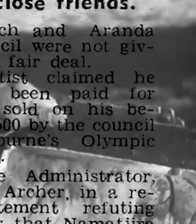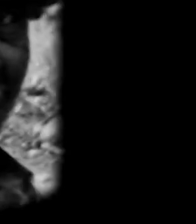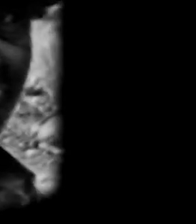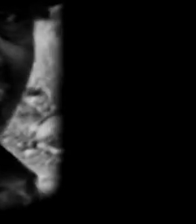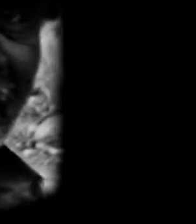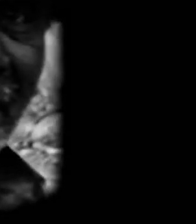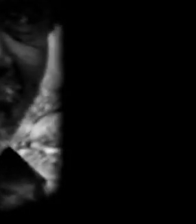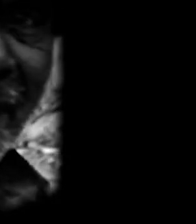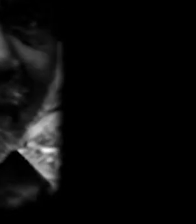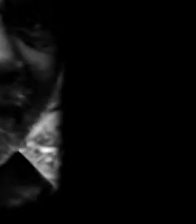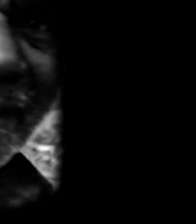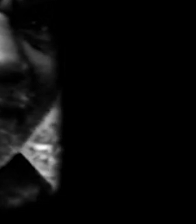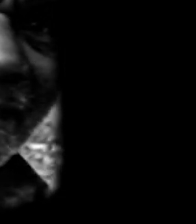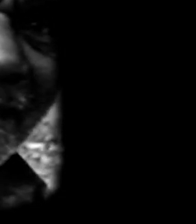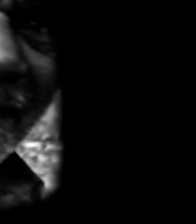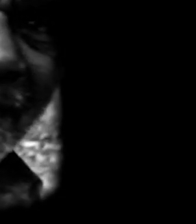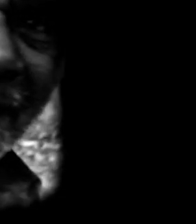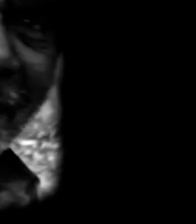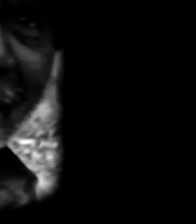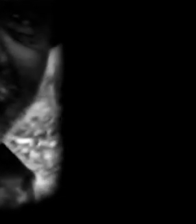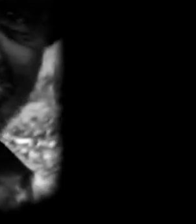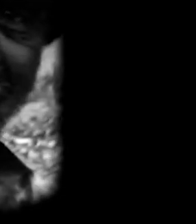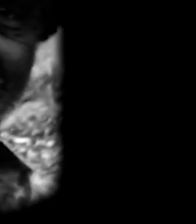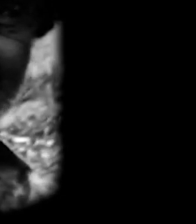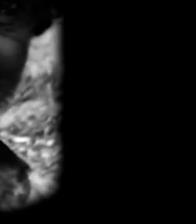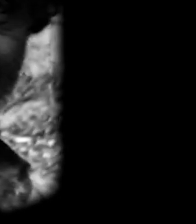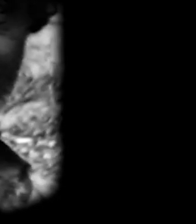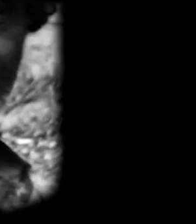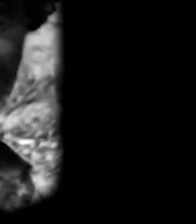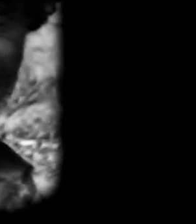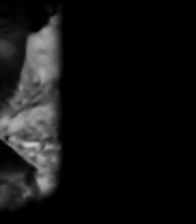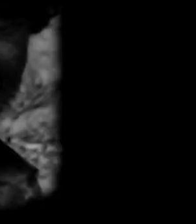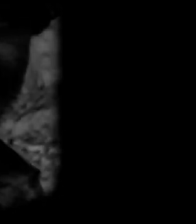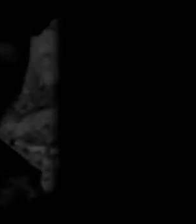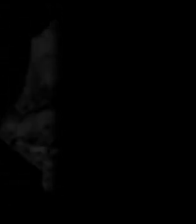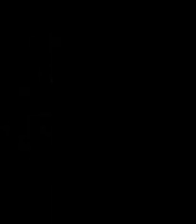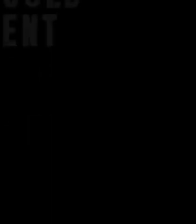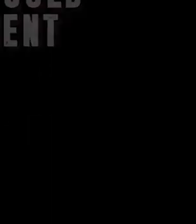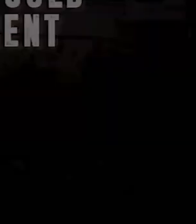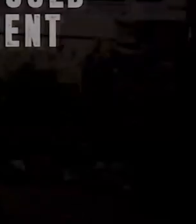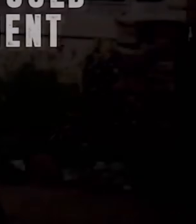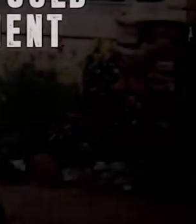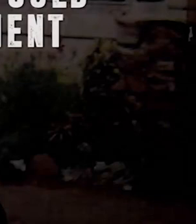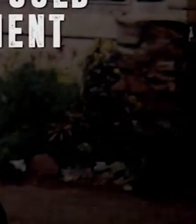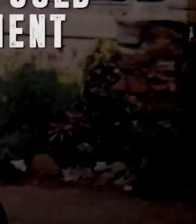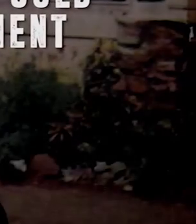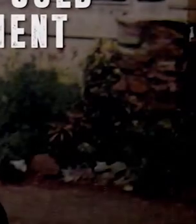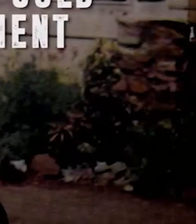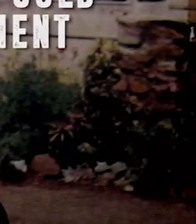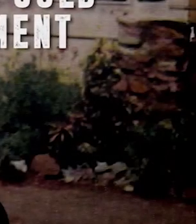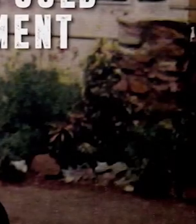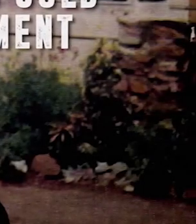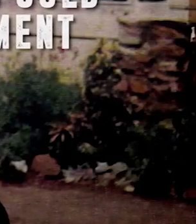made a citizen. You can't be taxed if you're a ward of the state, if you're a part of the flora and fauna.